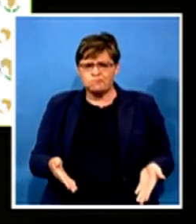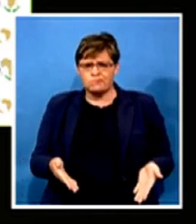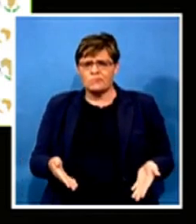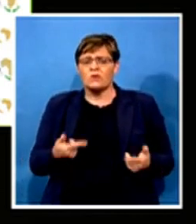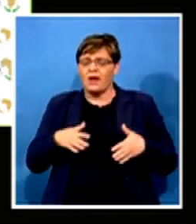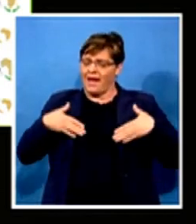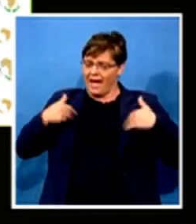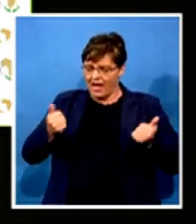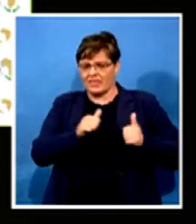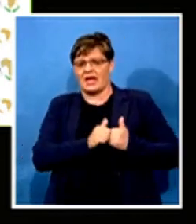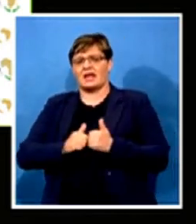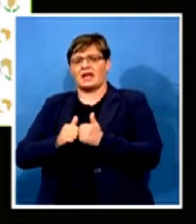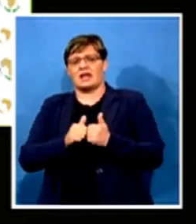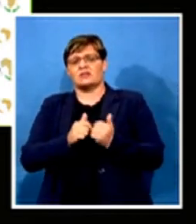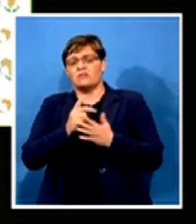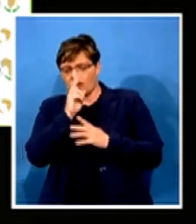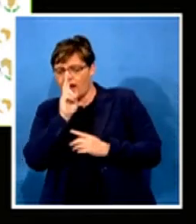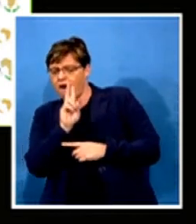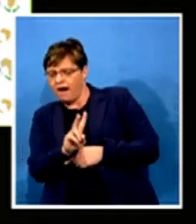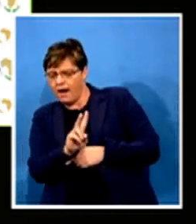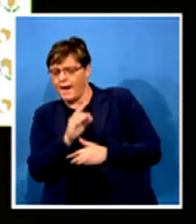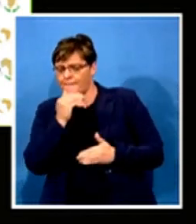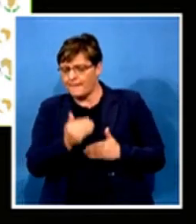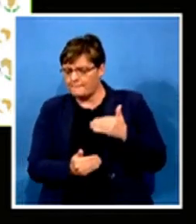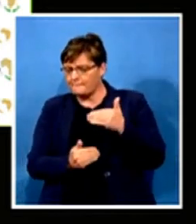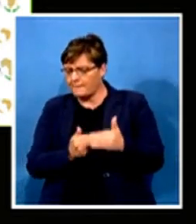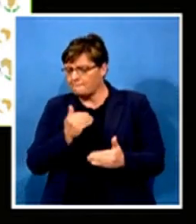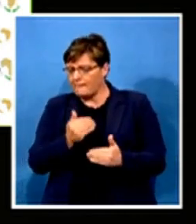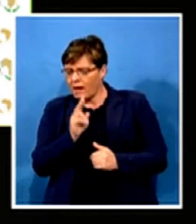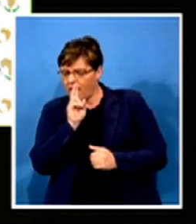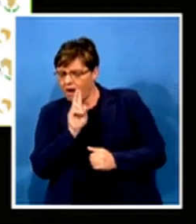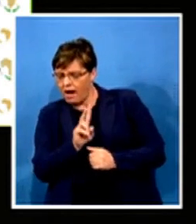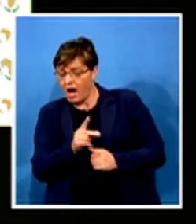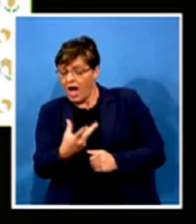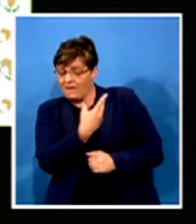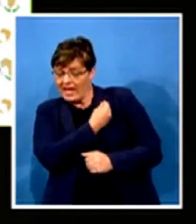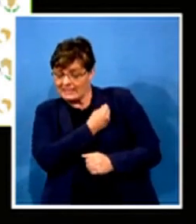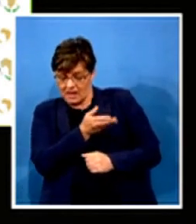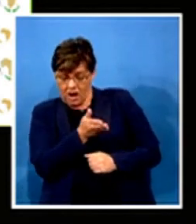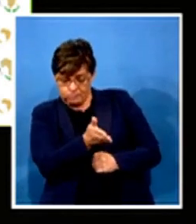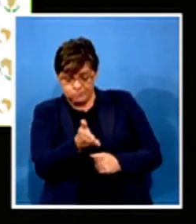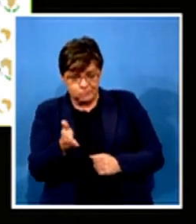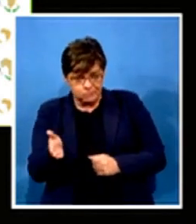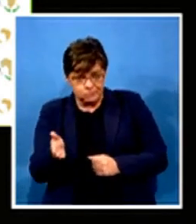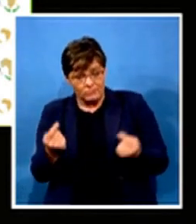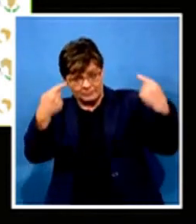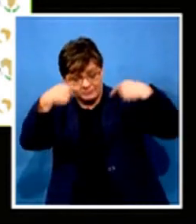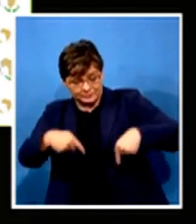very systematic way all vaccines that are being shipped to the continent so that we can